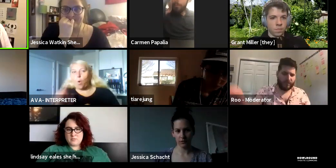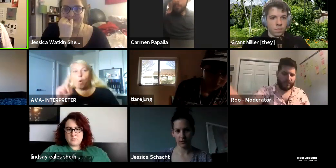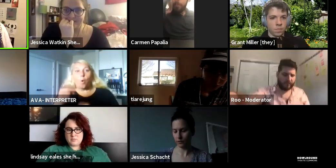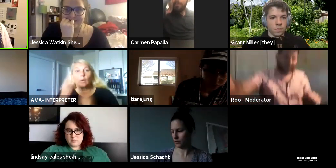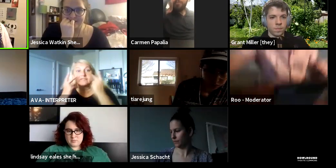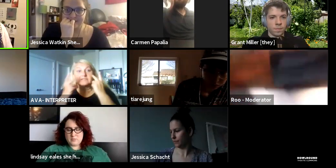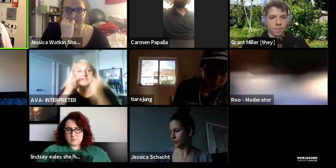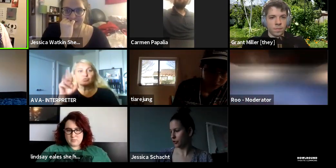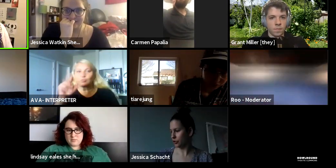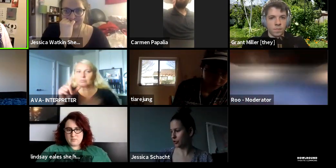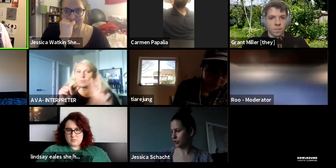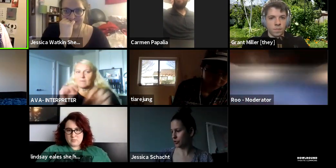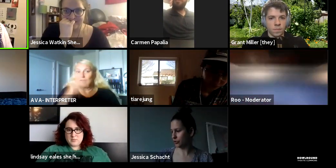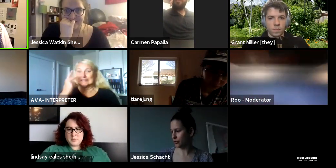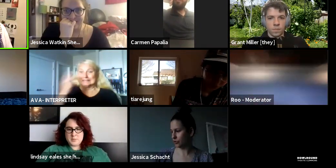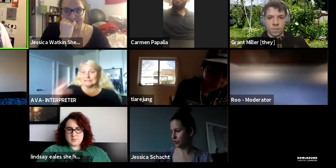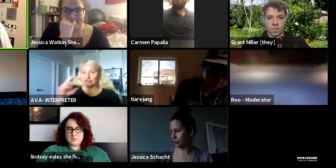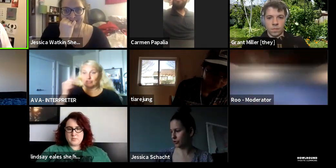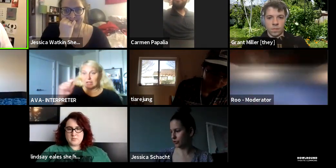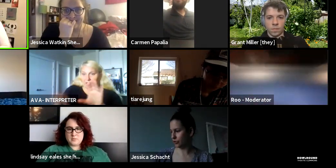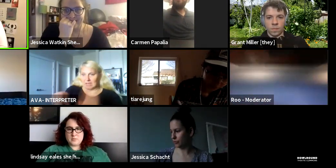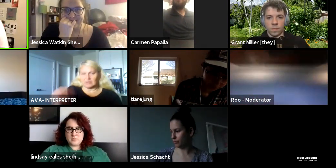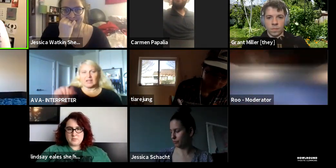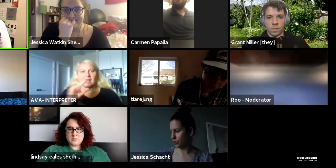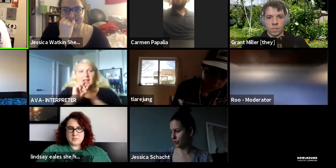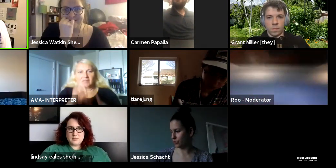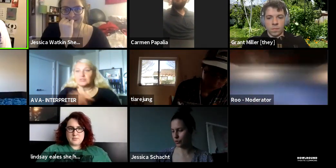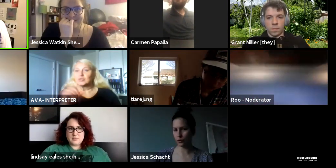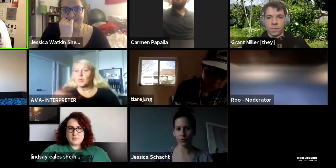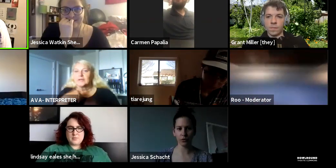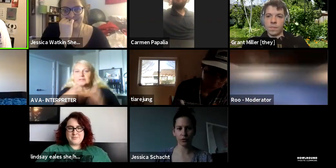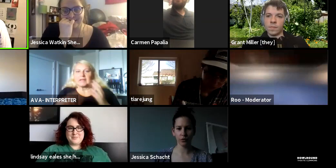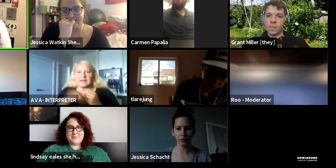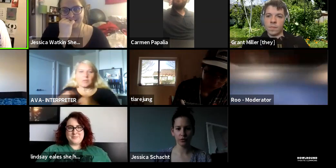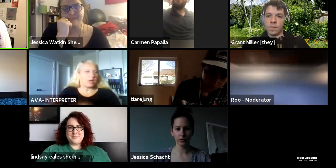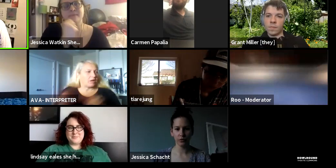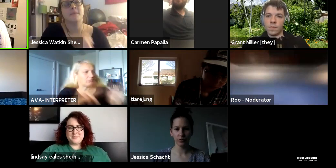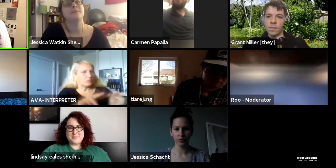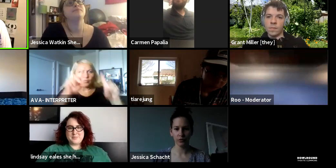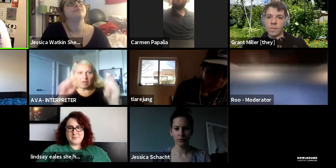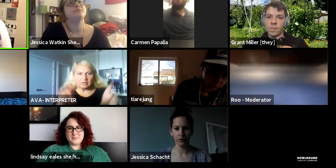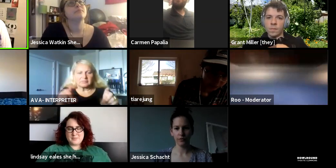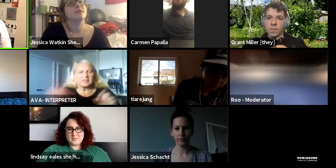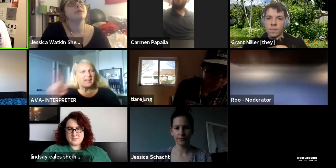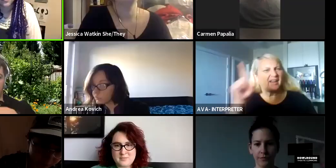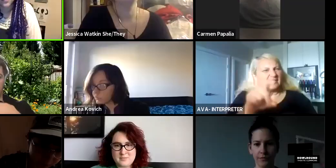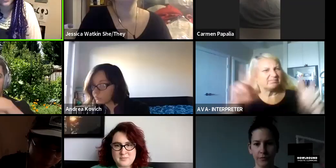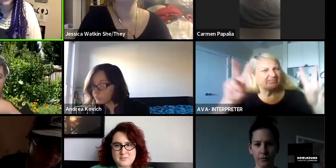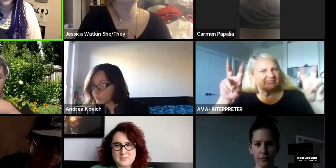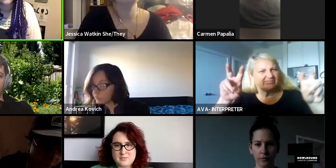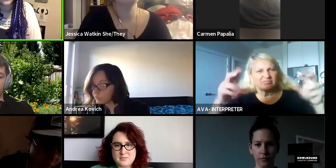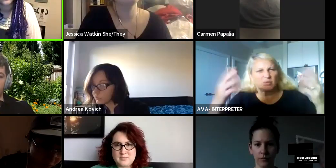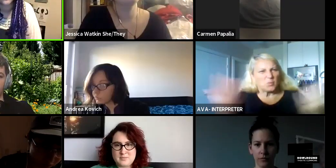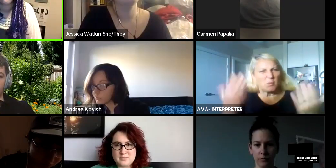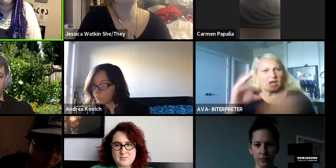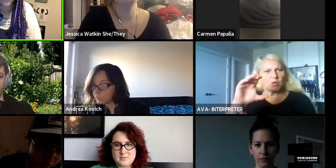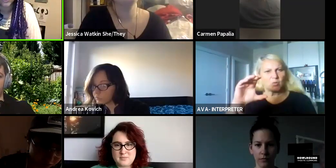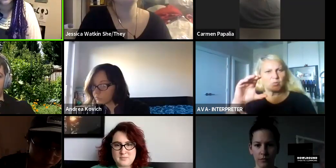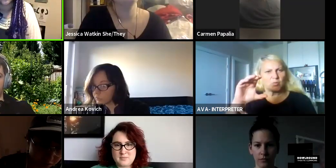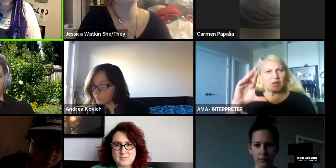accessible. The questions we have to begin are these. What does cripping practice in the context